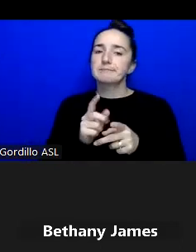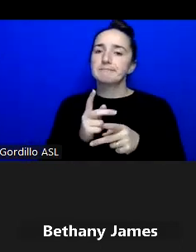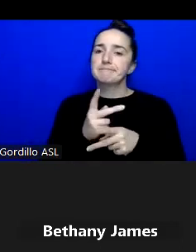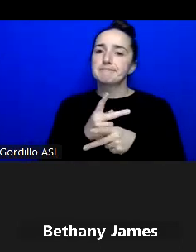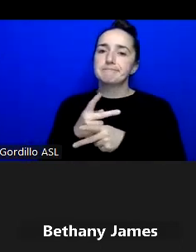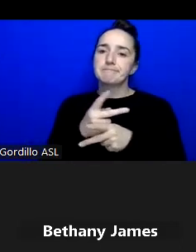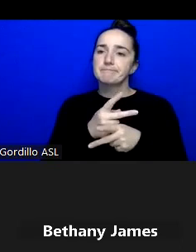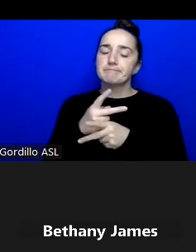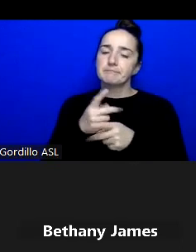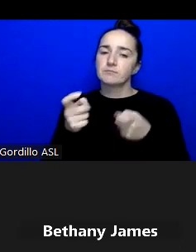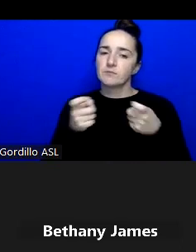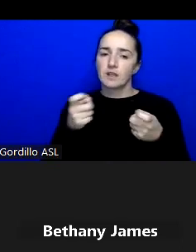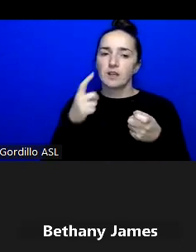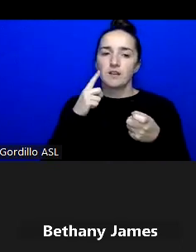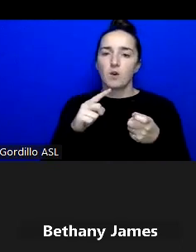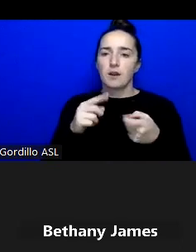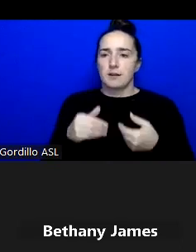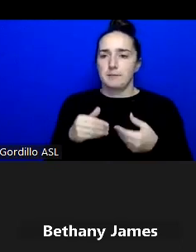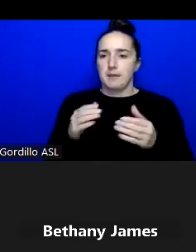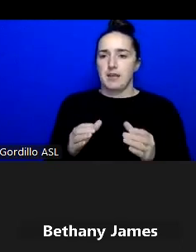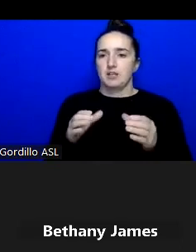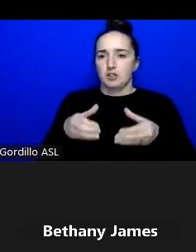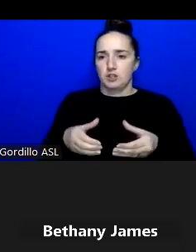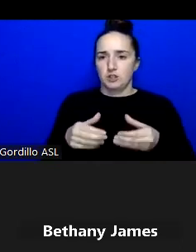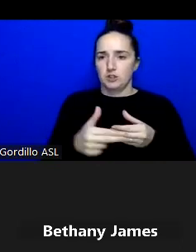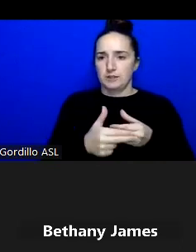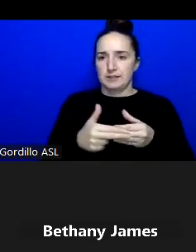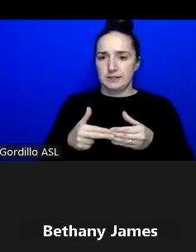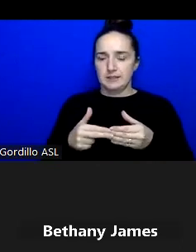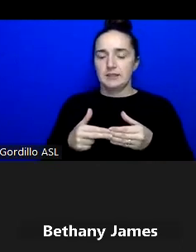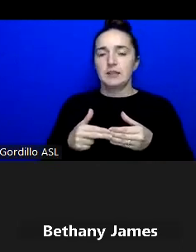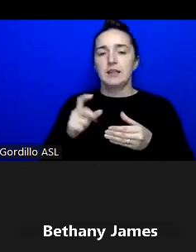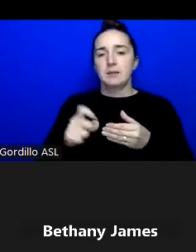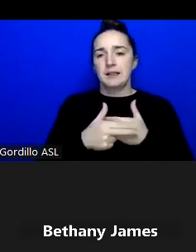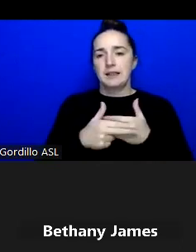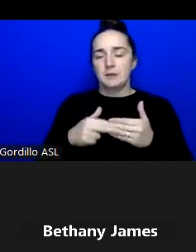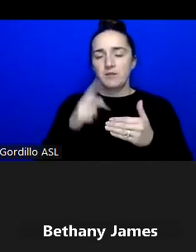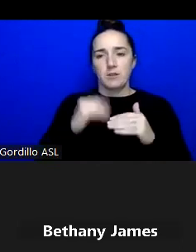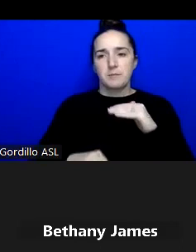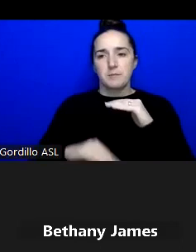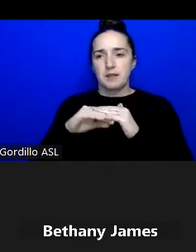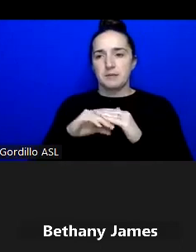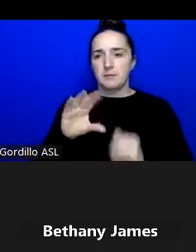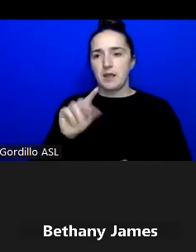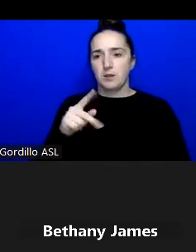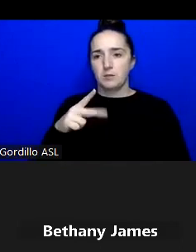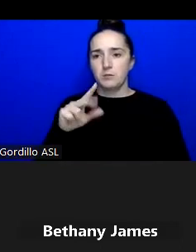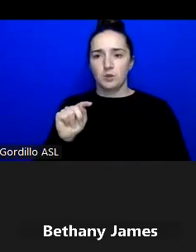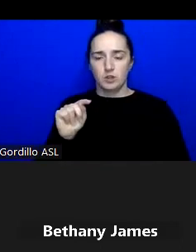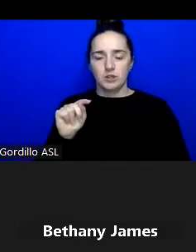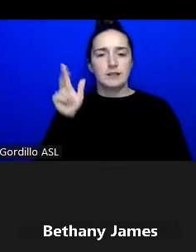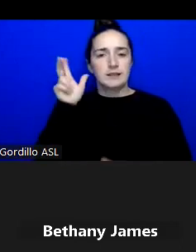to be labeled for the output maximum for the hearing aids or the devices, because we want to make sure that patients